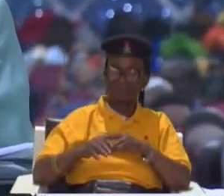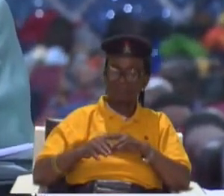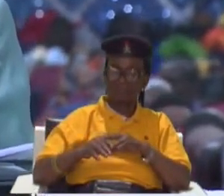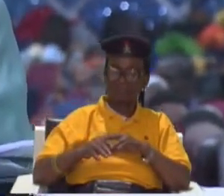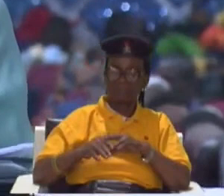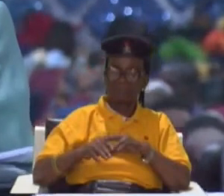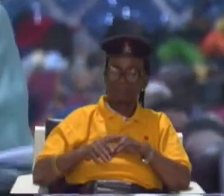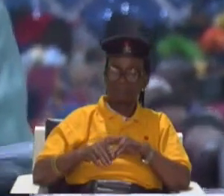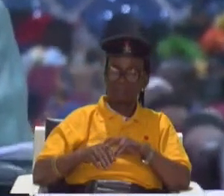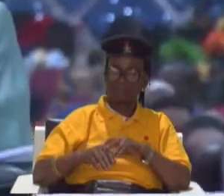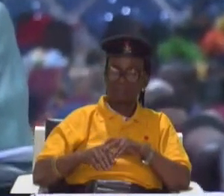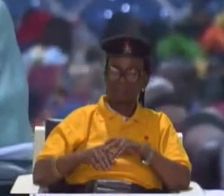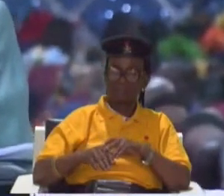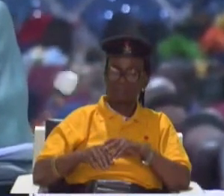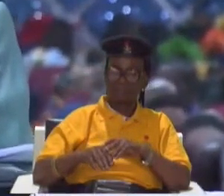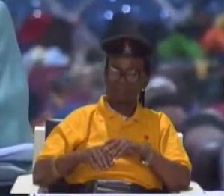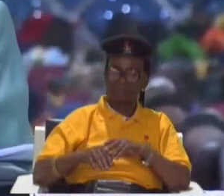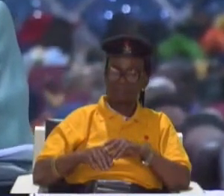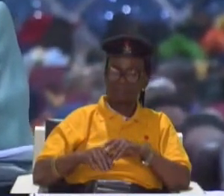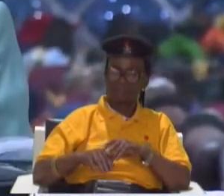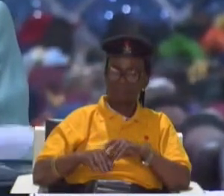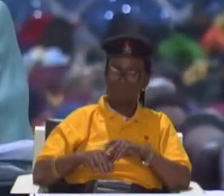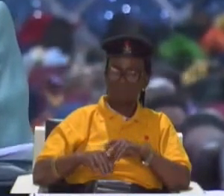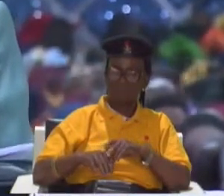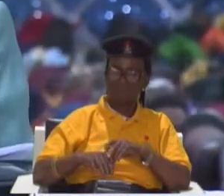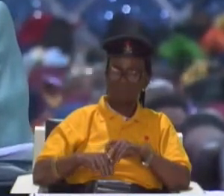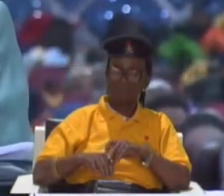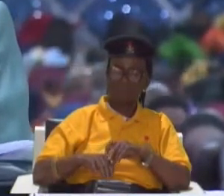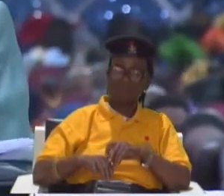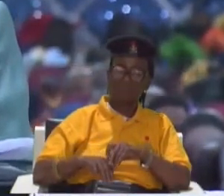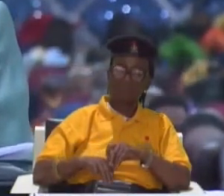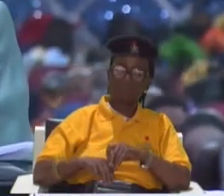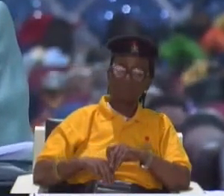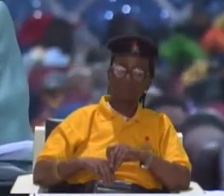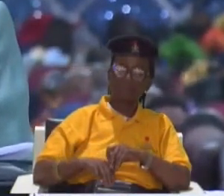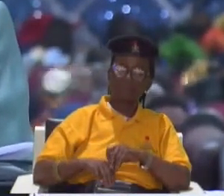Speak to my life. Ba ye mi soro.